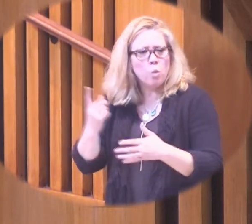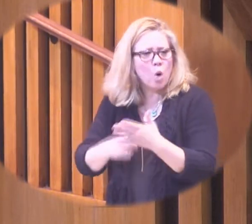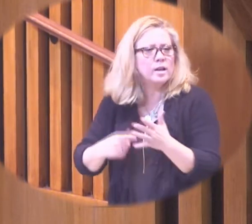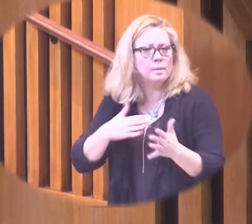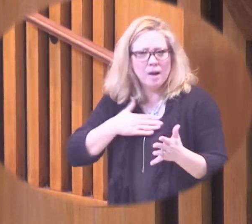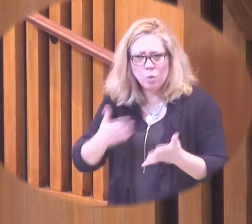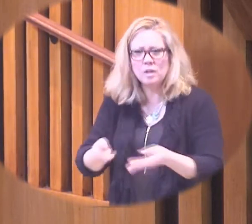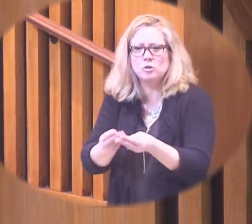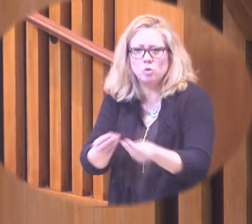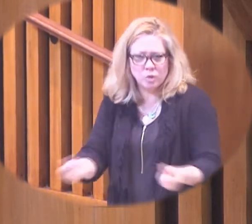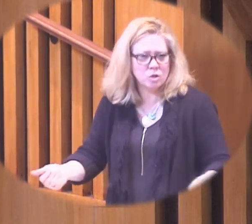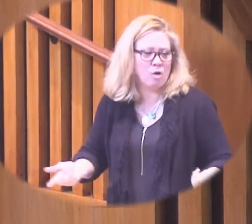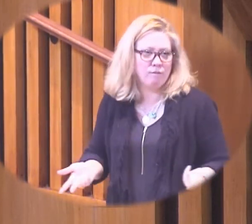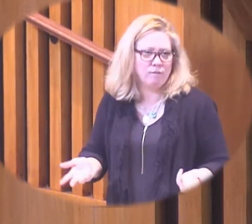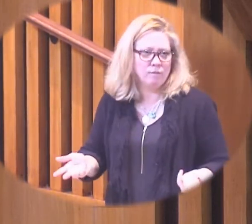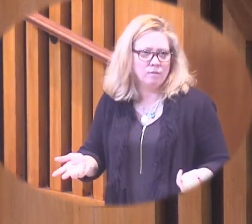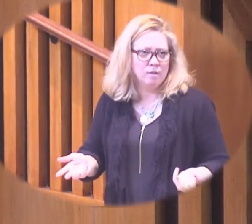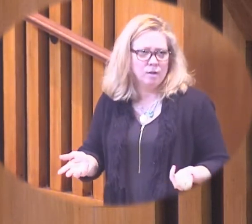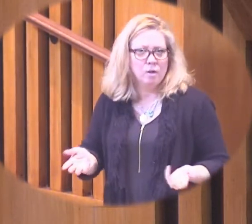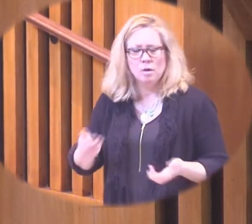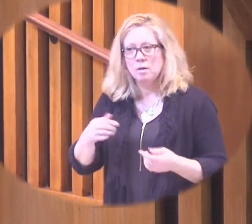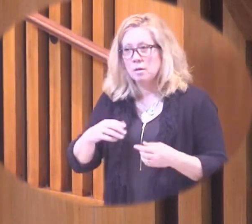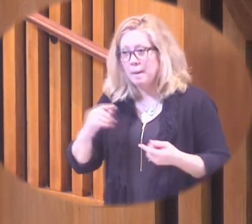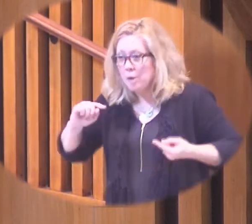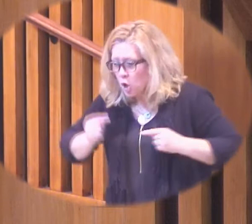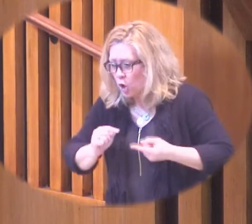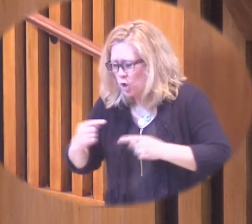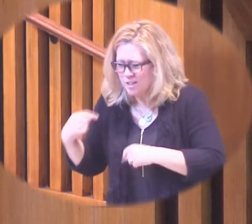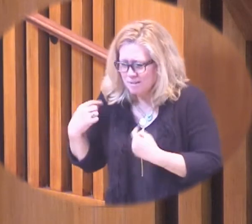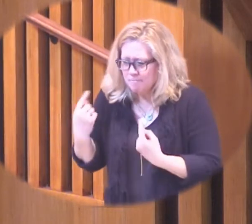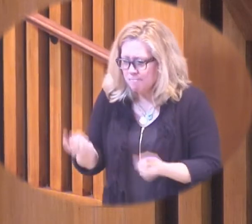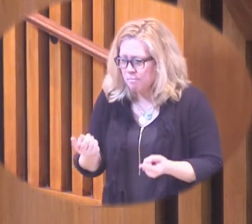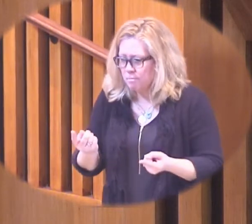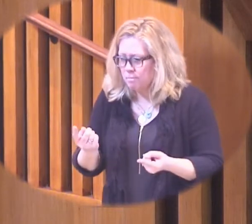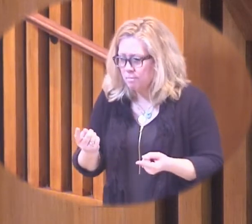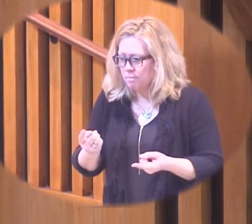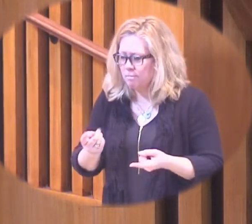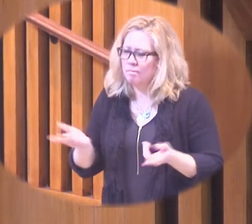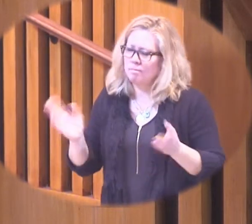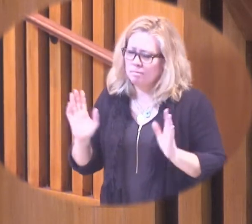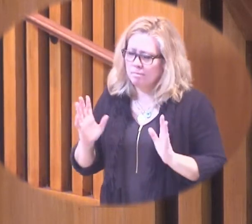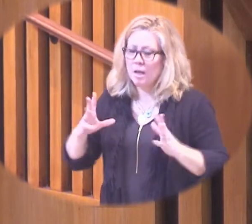What apathy, you know, the couch potato syndrome. I don't care.